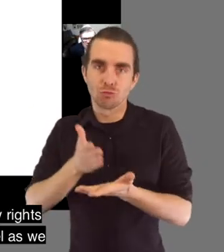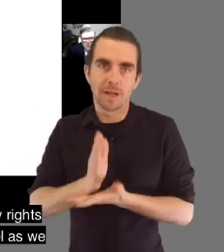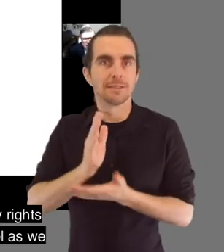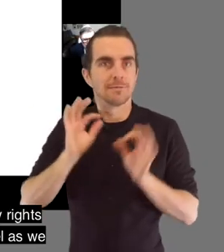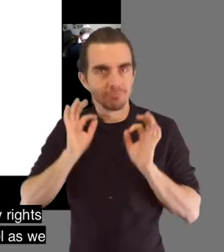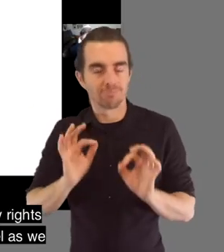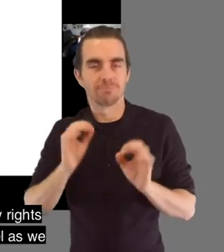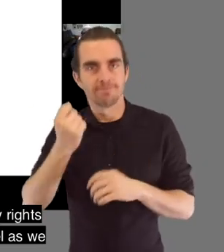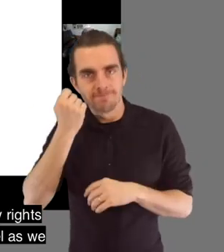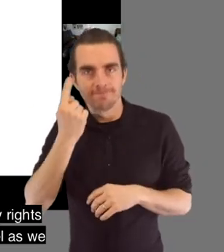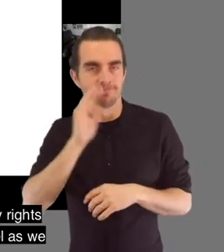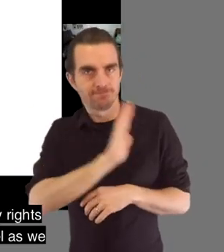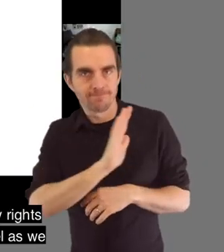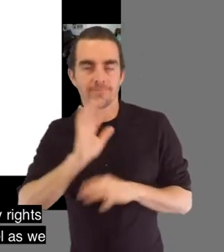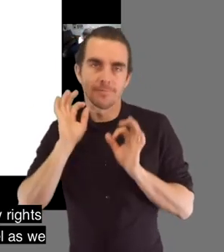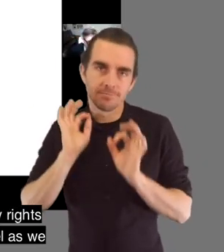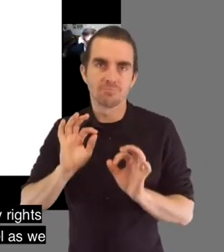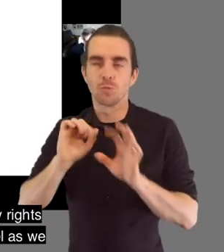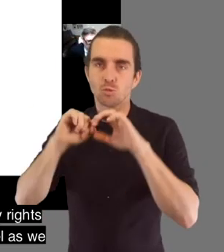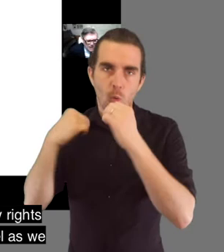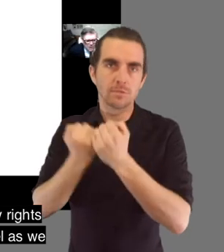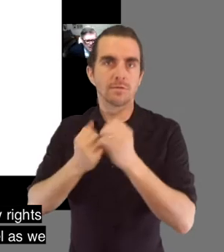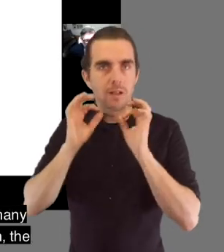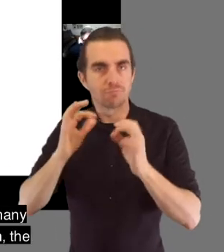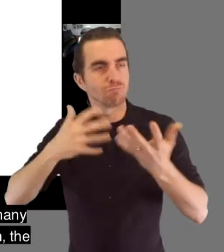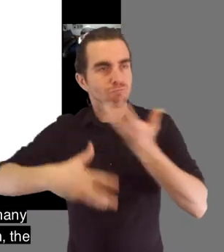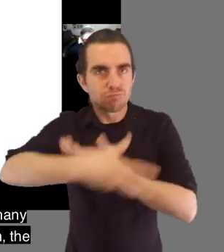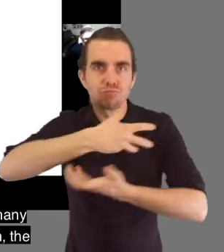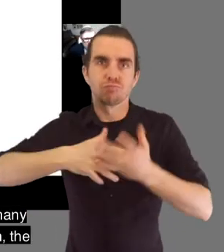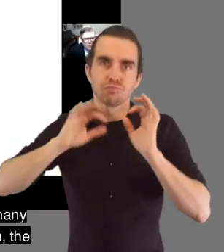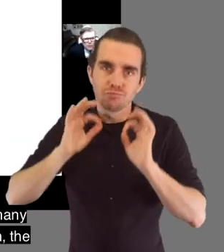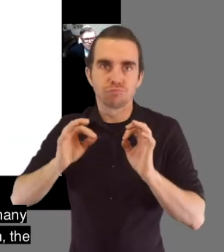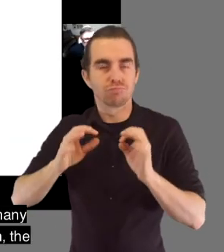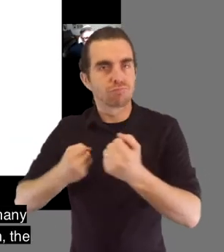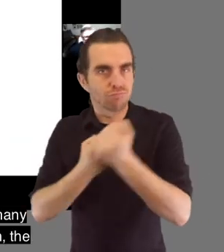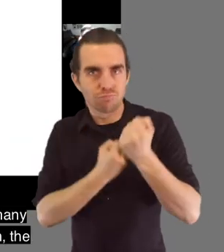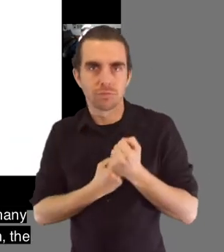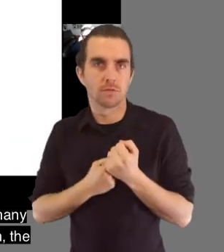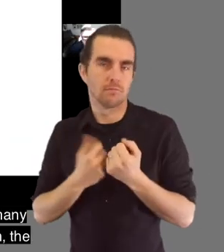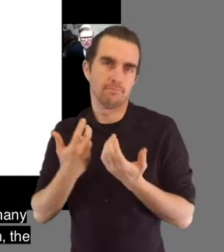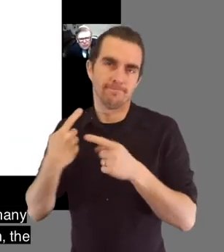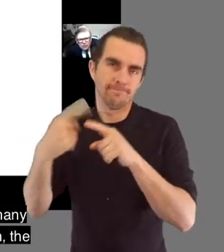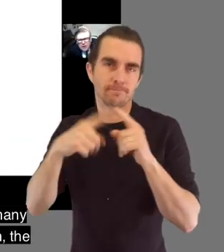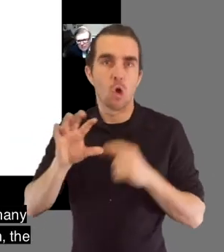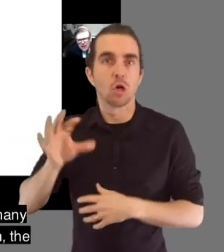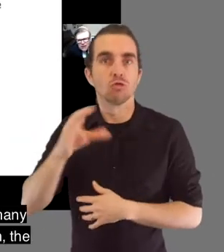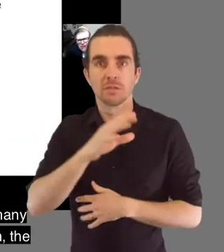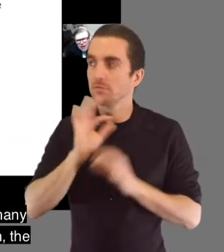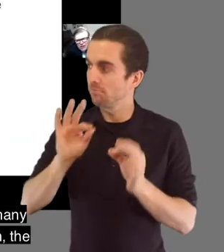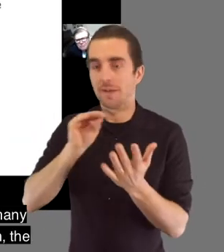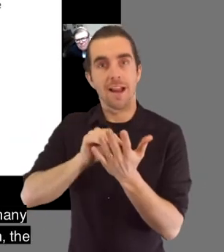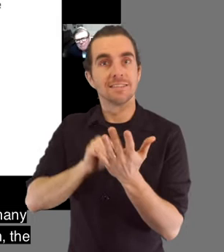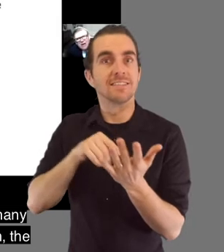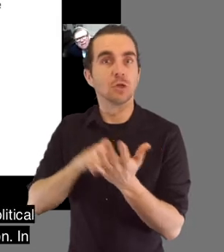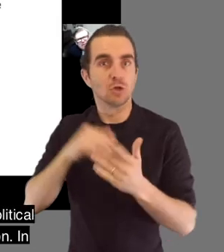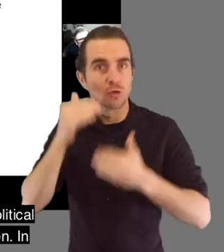disability rights point of view, from the social model, as we are featuring in this course. In many countries, we have the